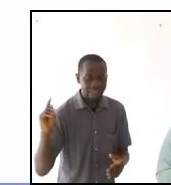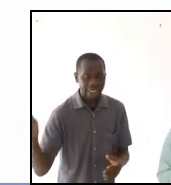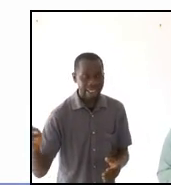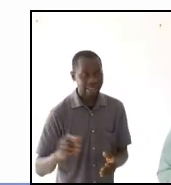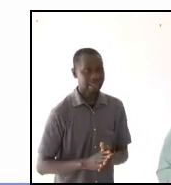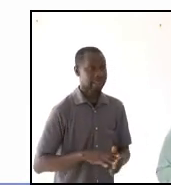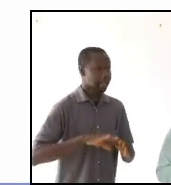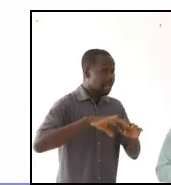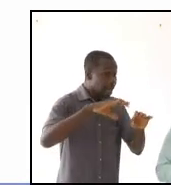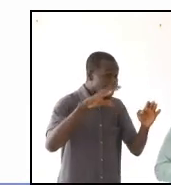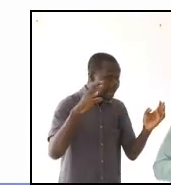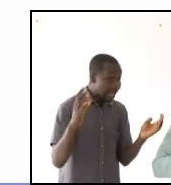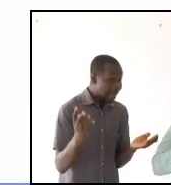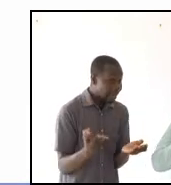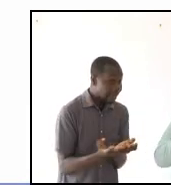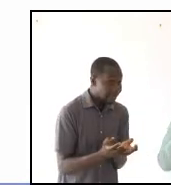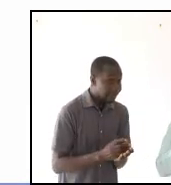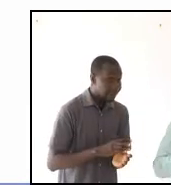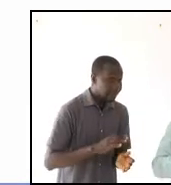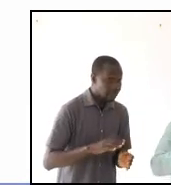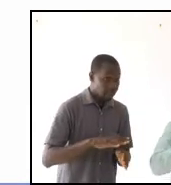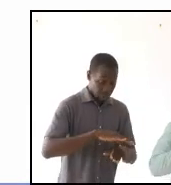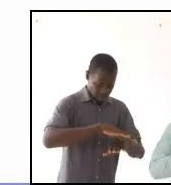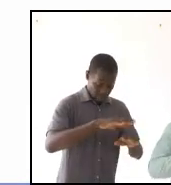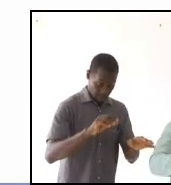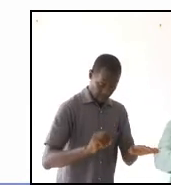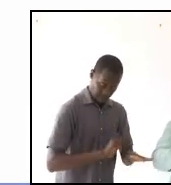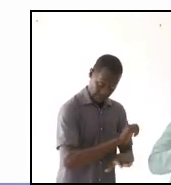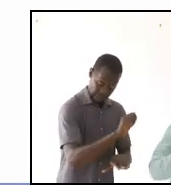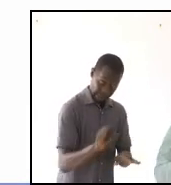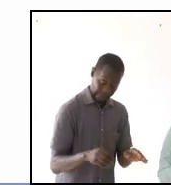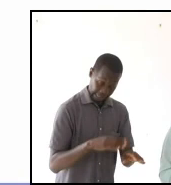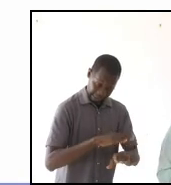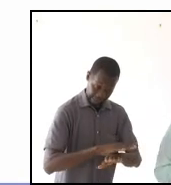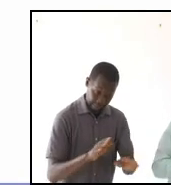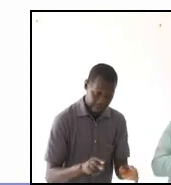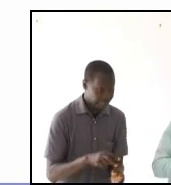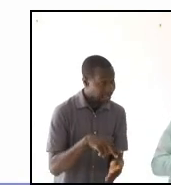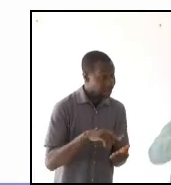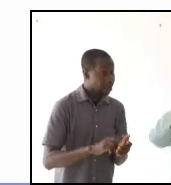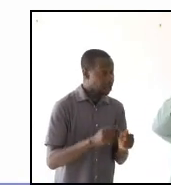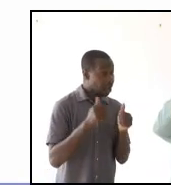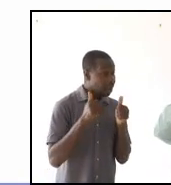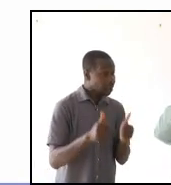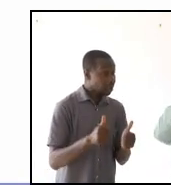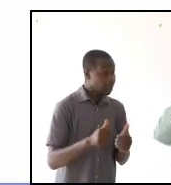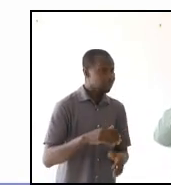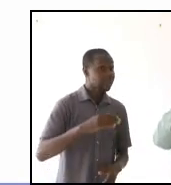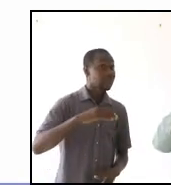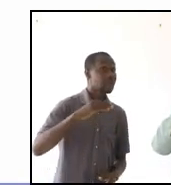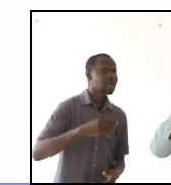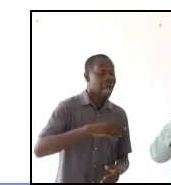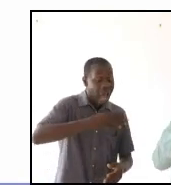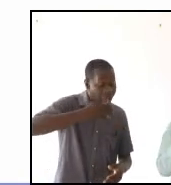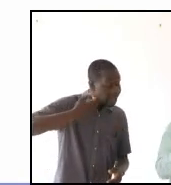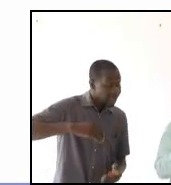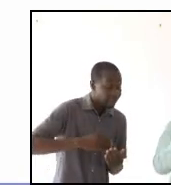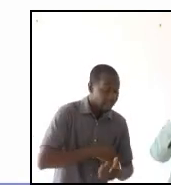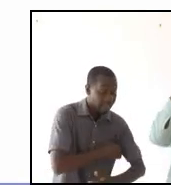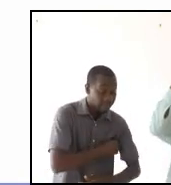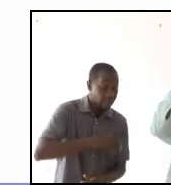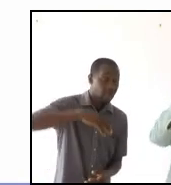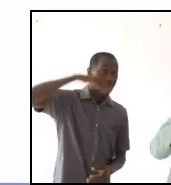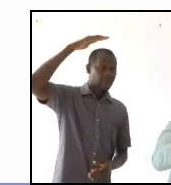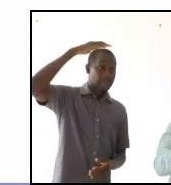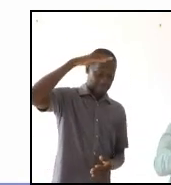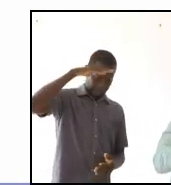It makes sure that the body environment remains at the normal. If your temperature goes up, homeostasis kicks into place